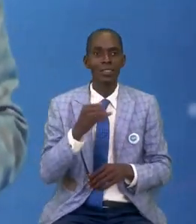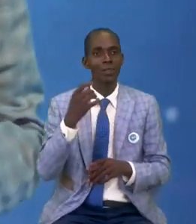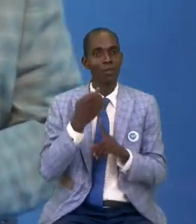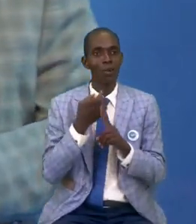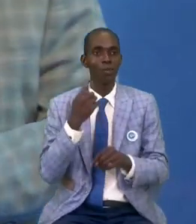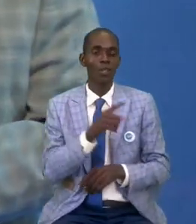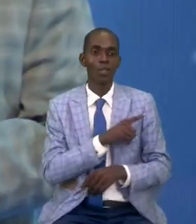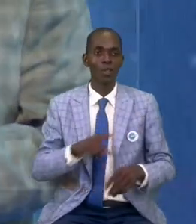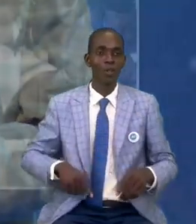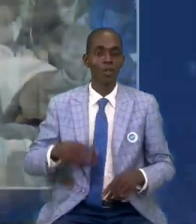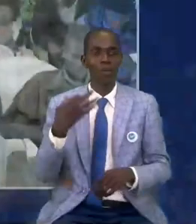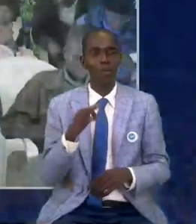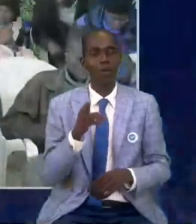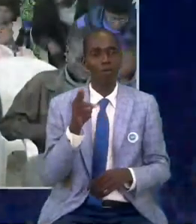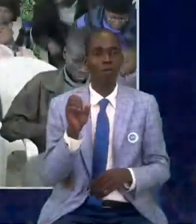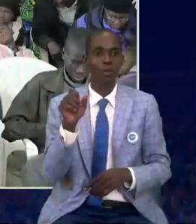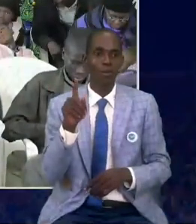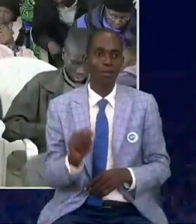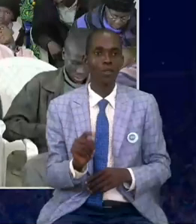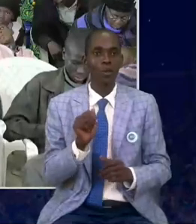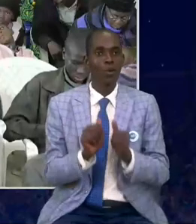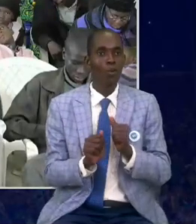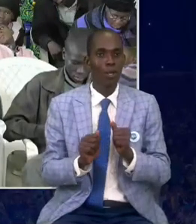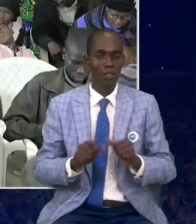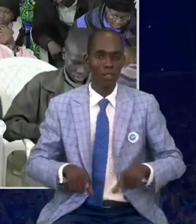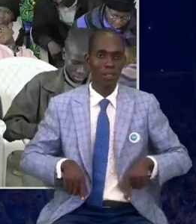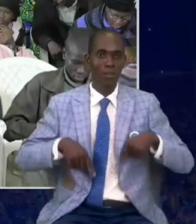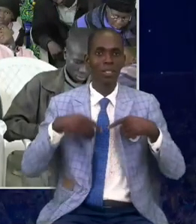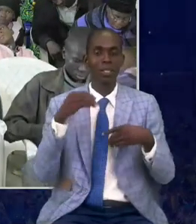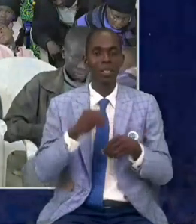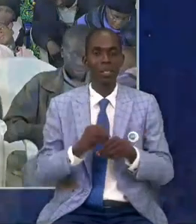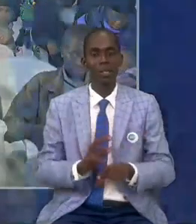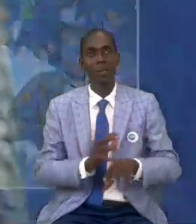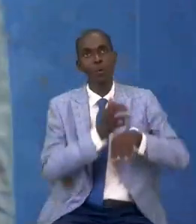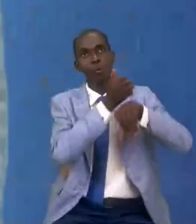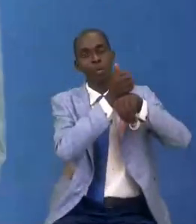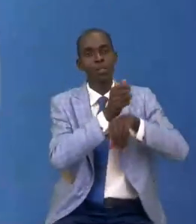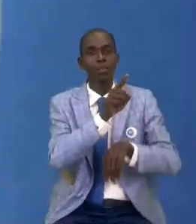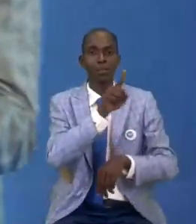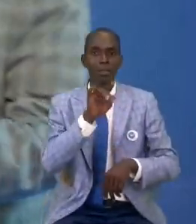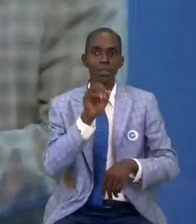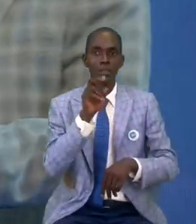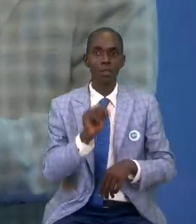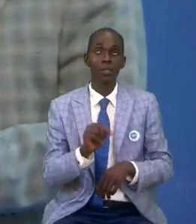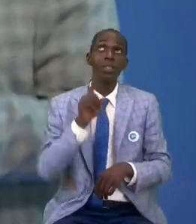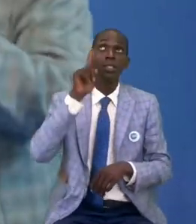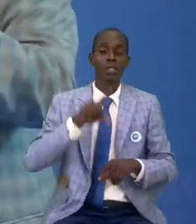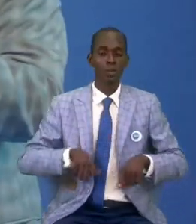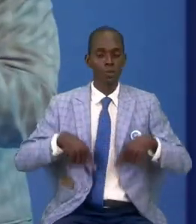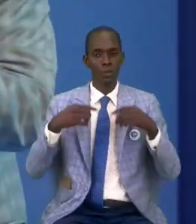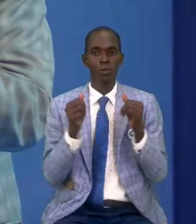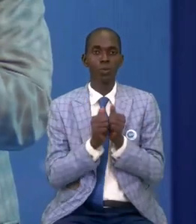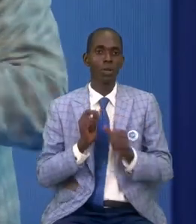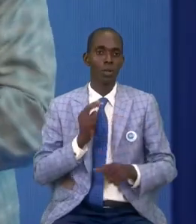in Mount Zion. He dwells with us. We dwell with him, and we refer to as